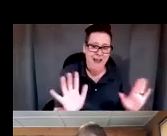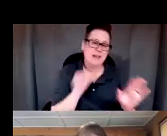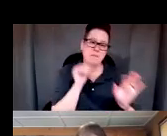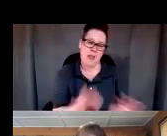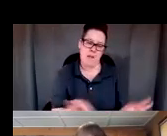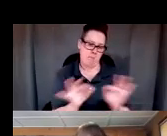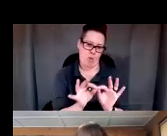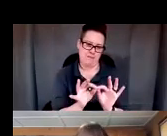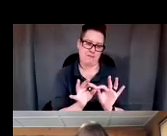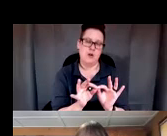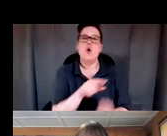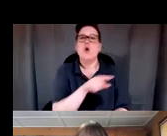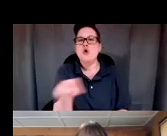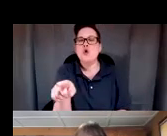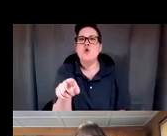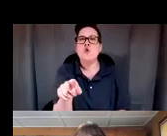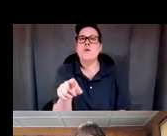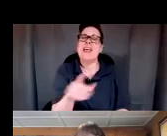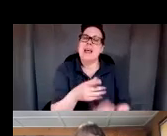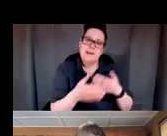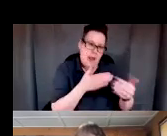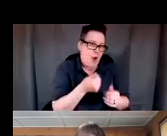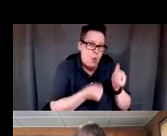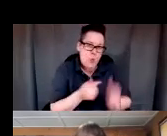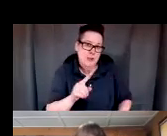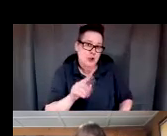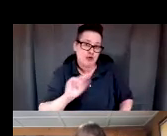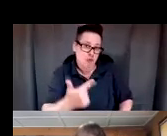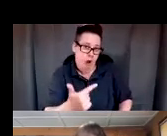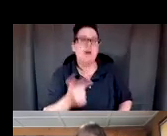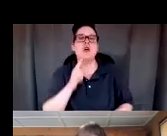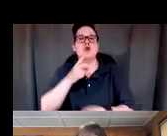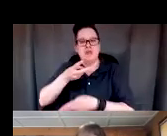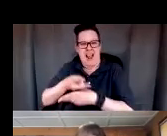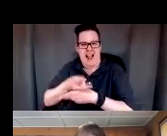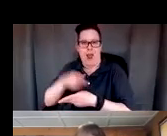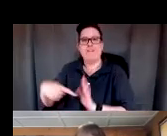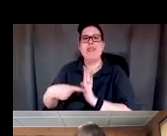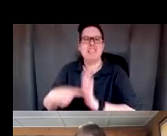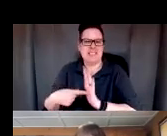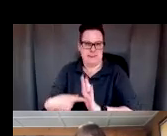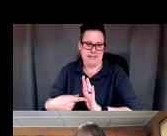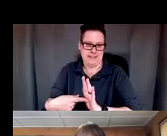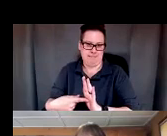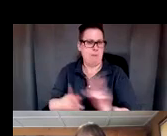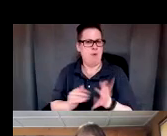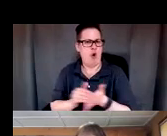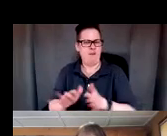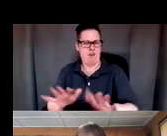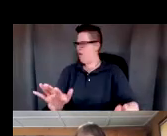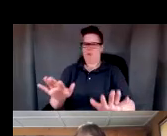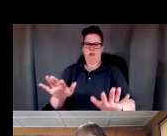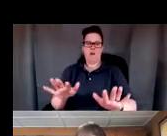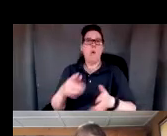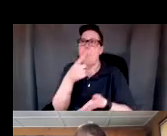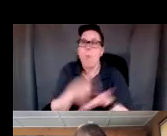You're not treating the drug. You're treating the symptoms. It throws people because they're always like, what did they